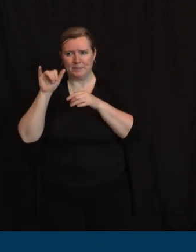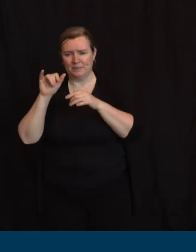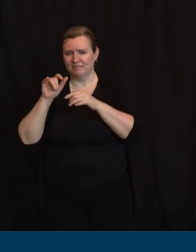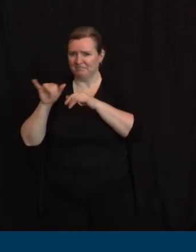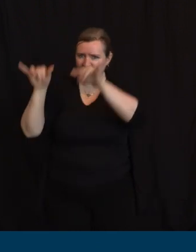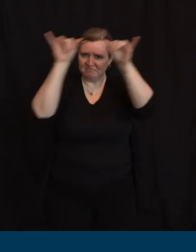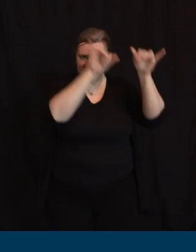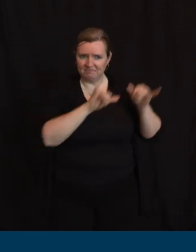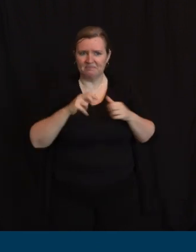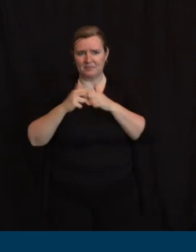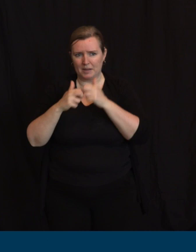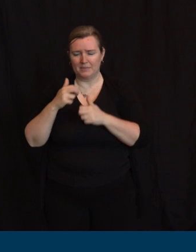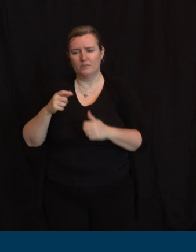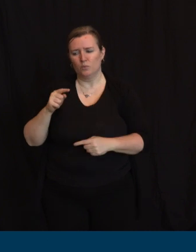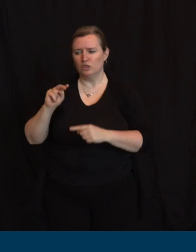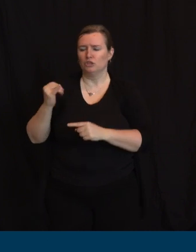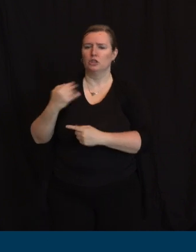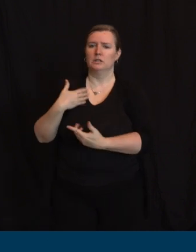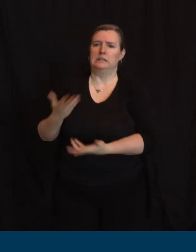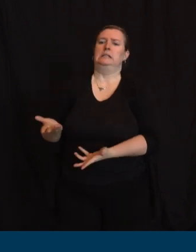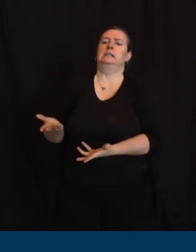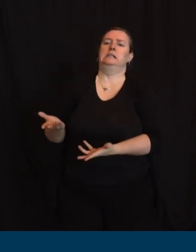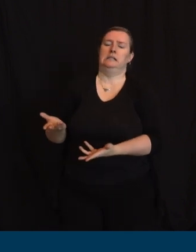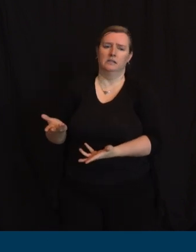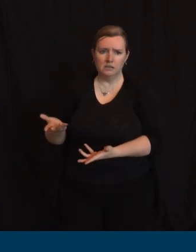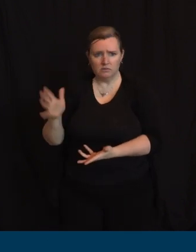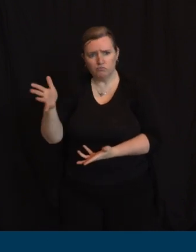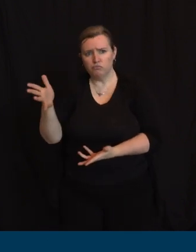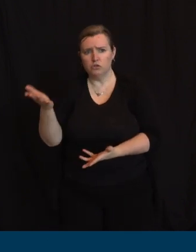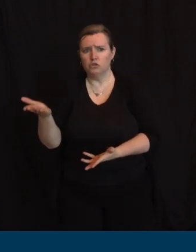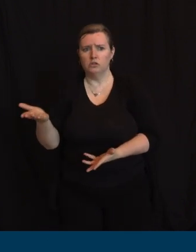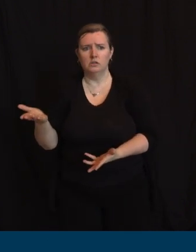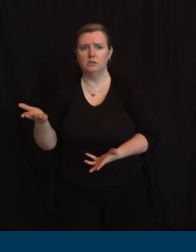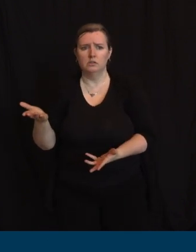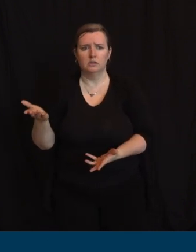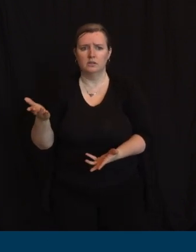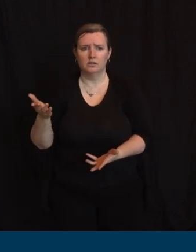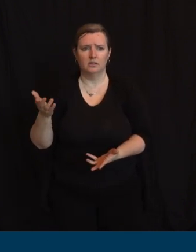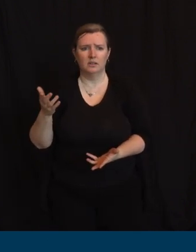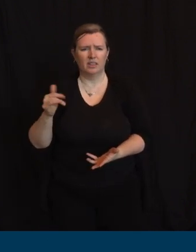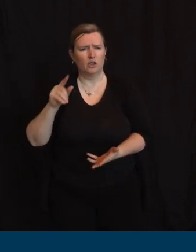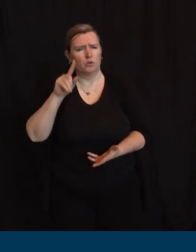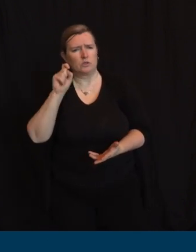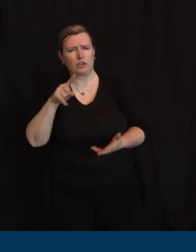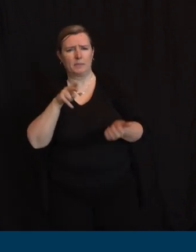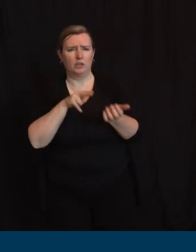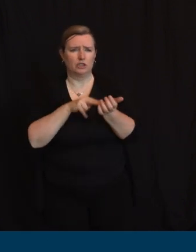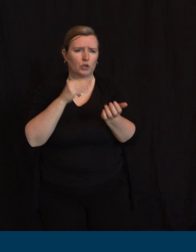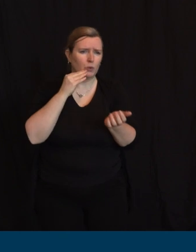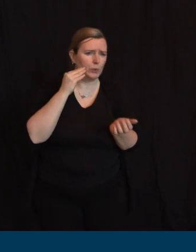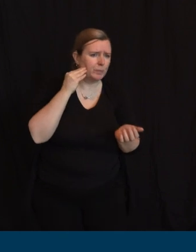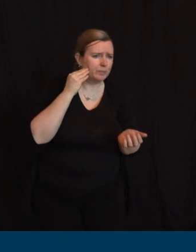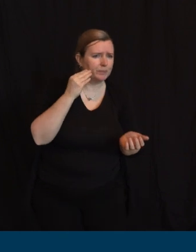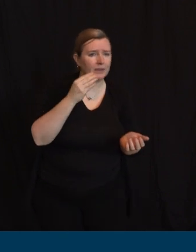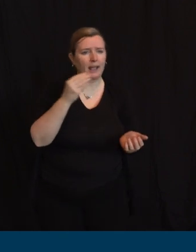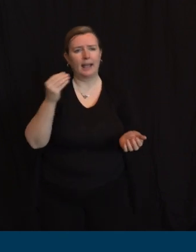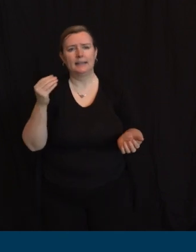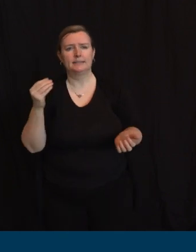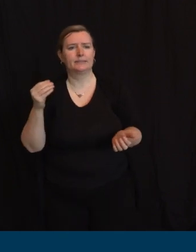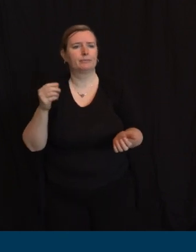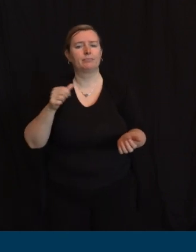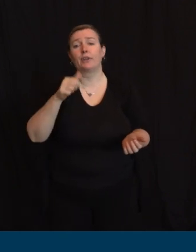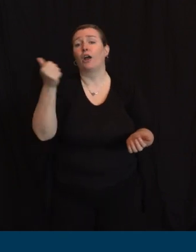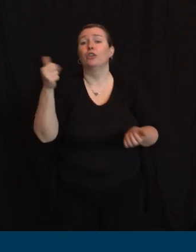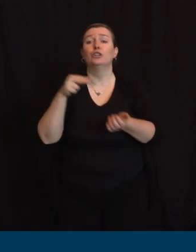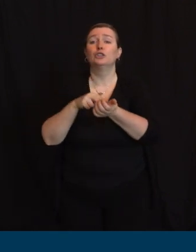specific questions to Andover and the broader long-term care facilities, and then Pat, you may want to come back in after that as it relates to the refrigerated